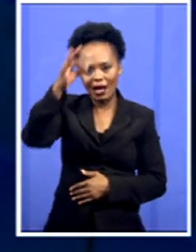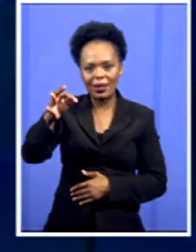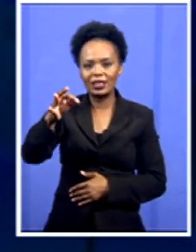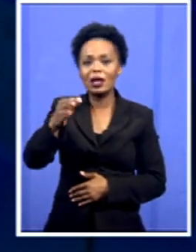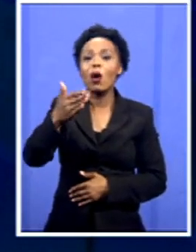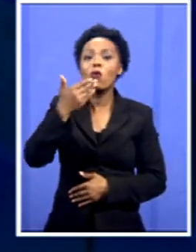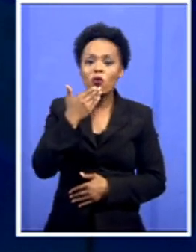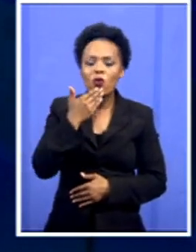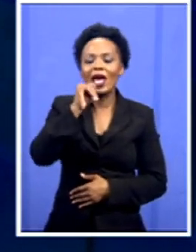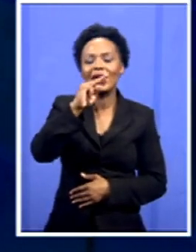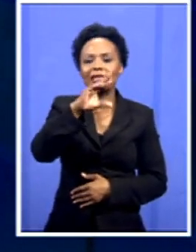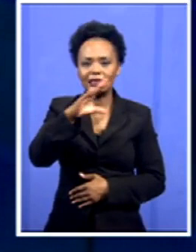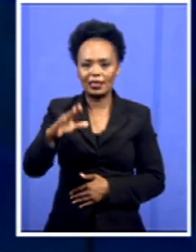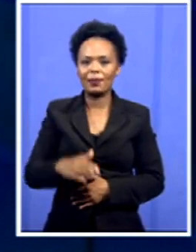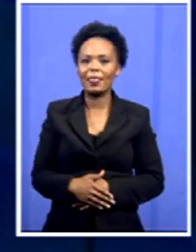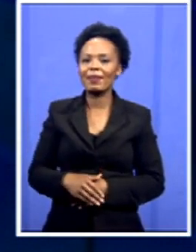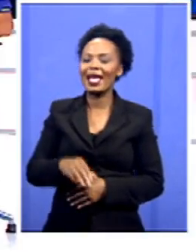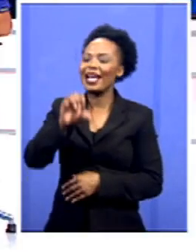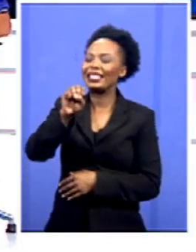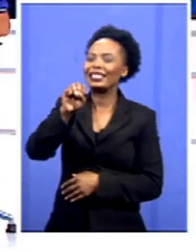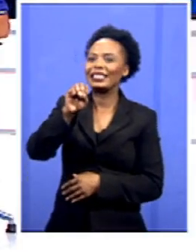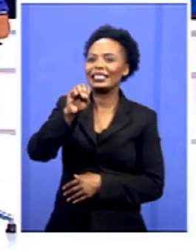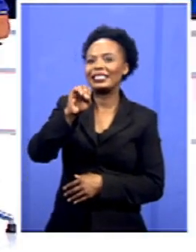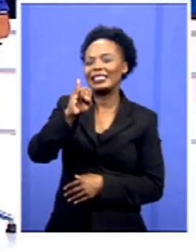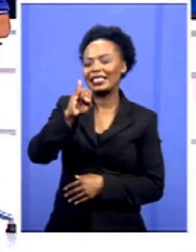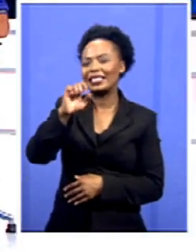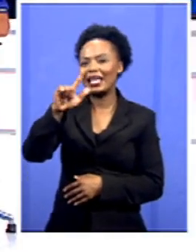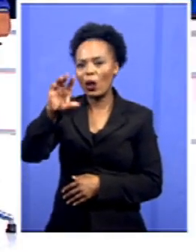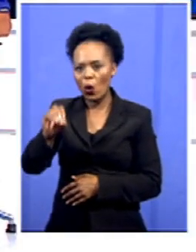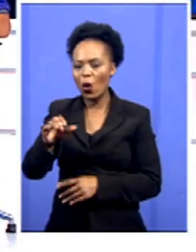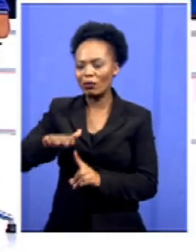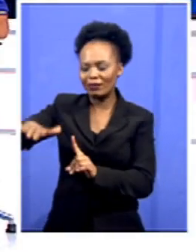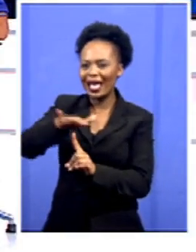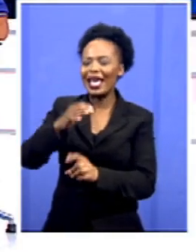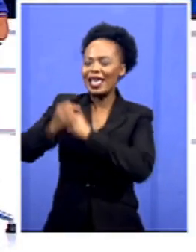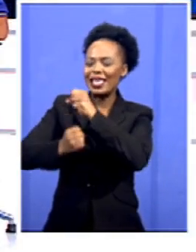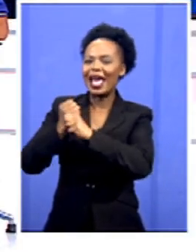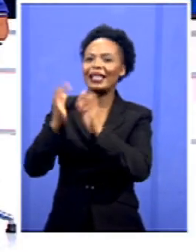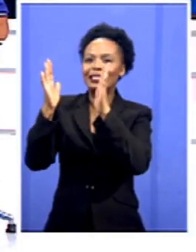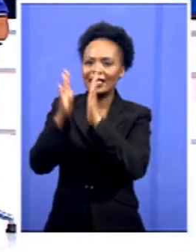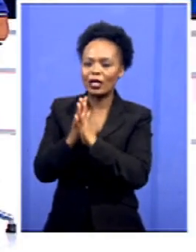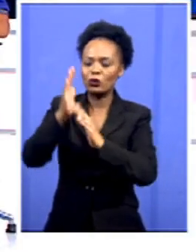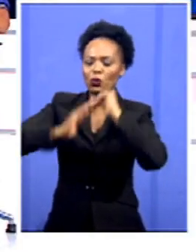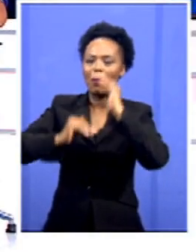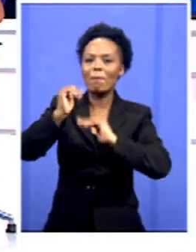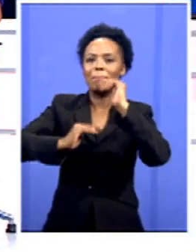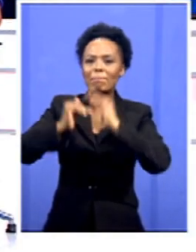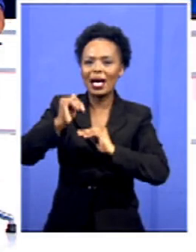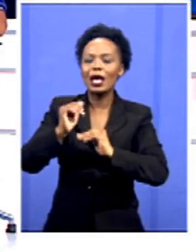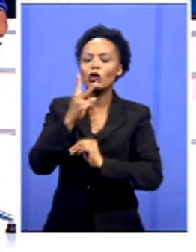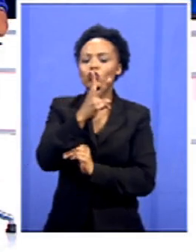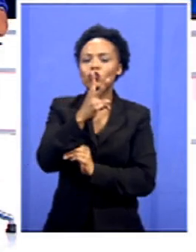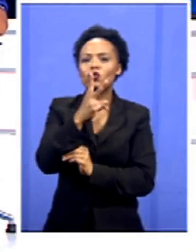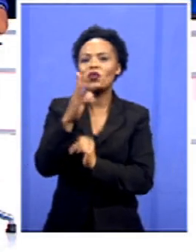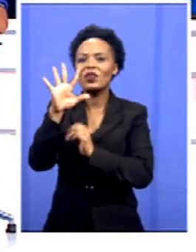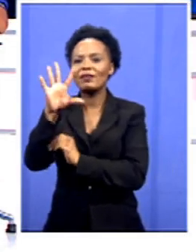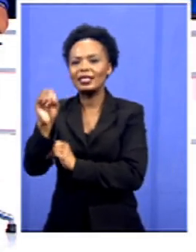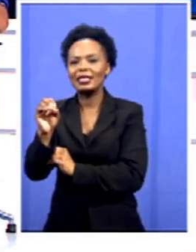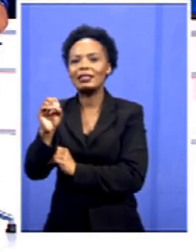Citadel, Sakina, it took the province 10 years to construct 250 houses because there were